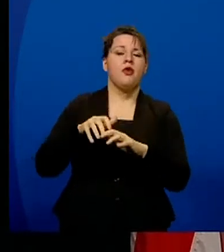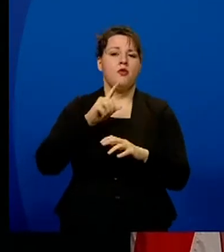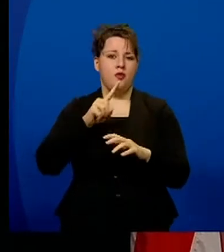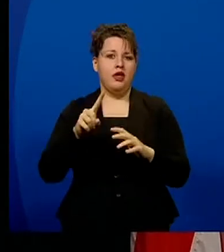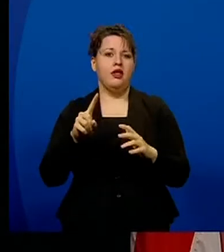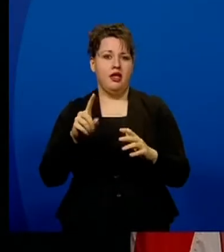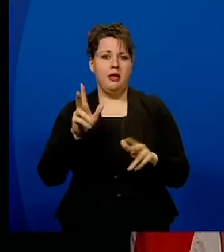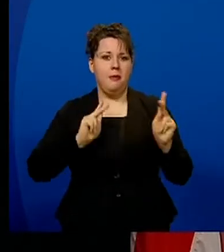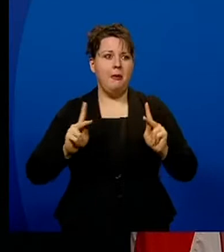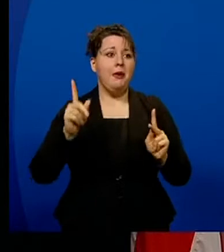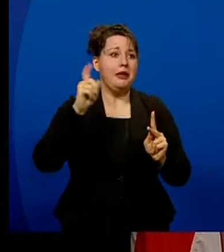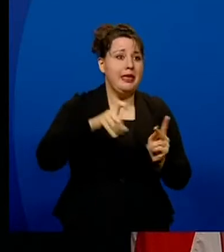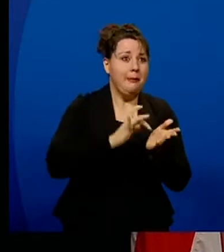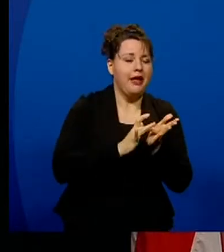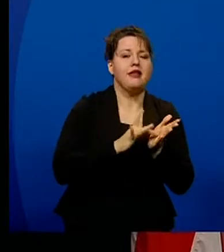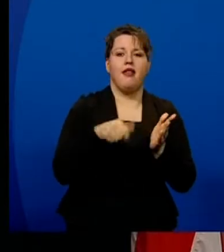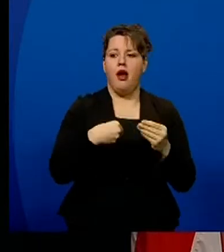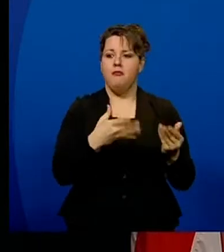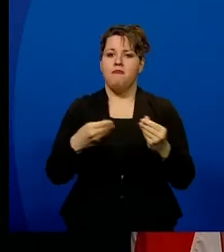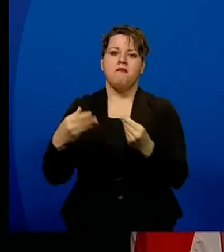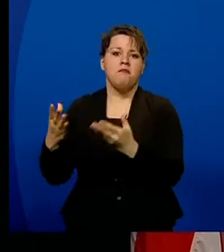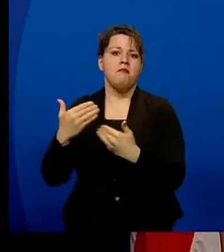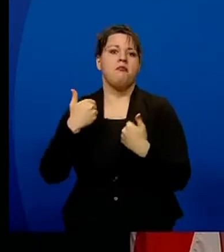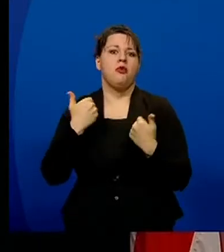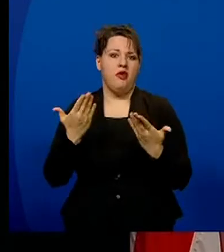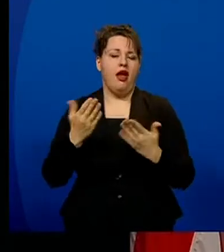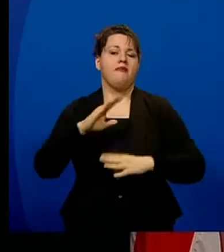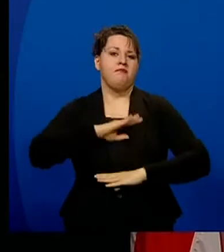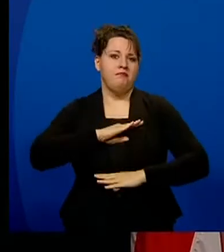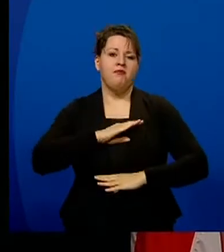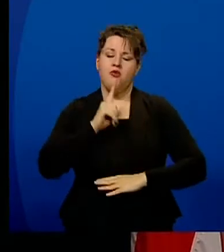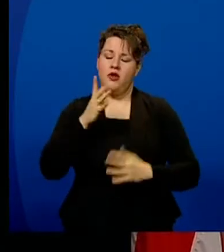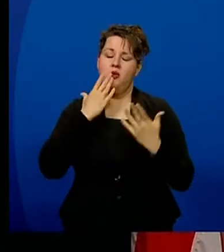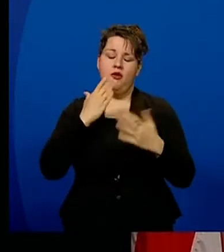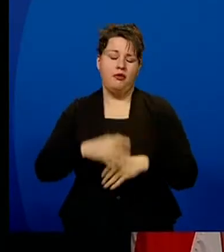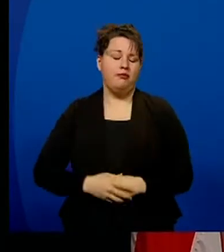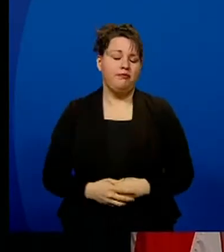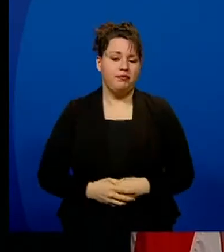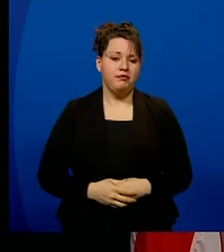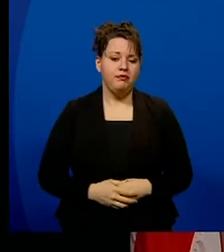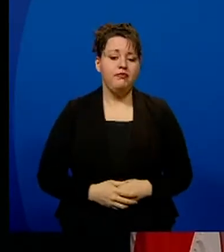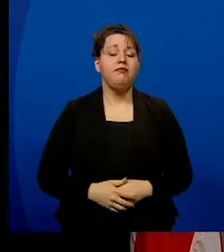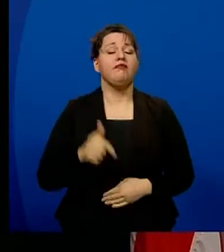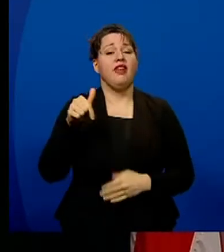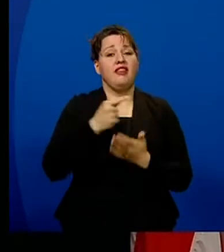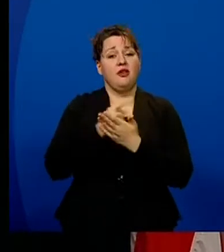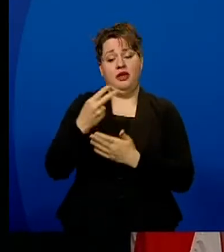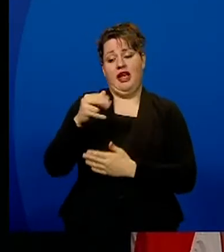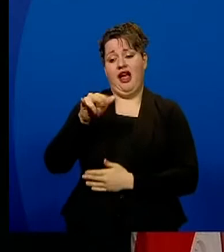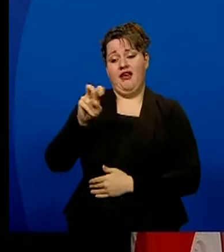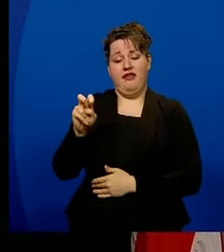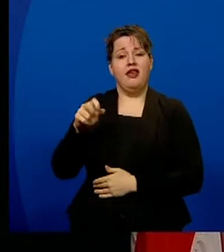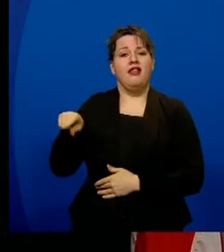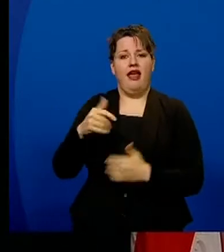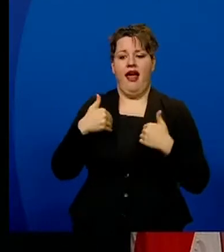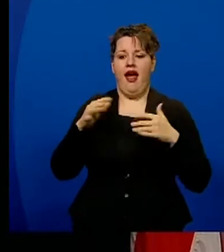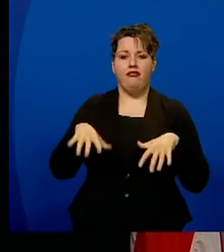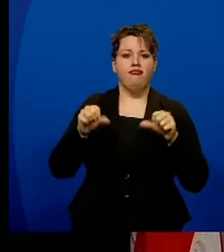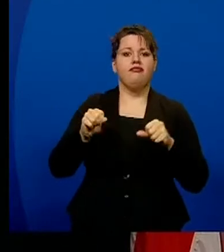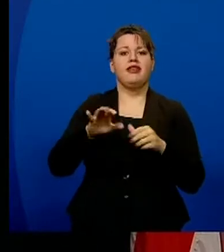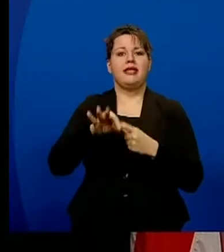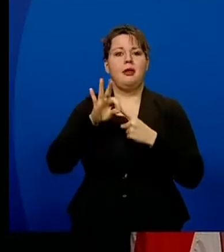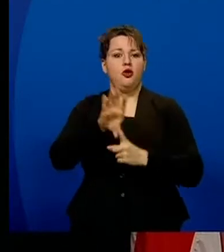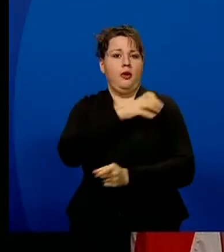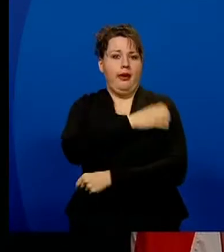needs of Iowans that are unfamiliar with technology, and we're really grateful for that. This week, Hy-Vee is holding special clinics or